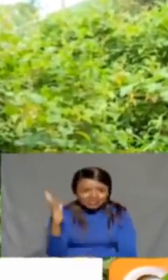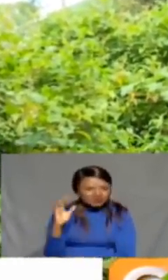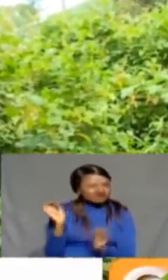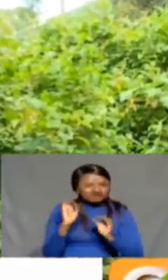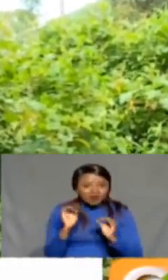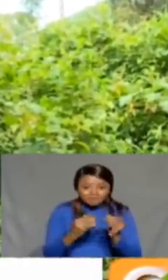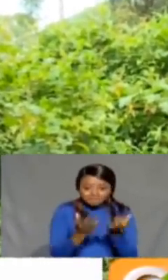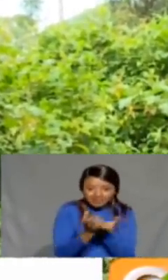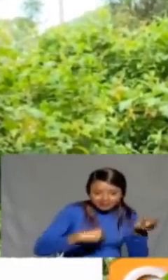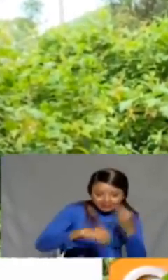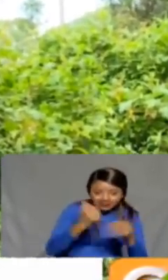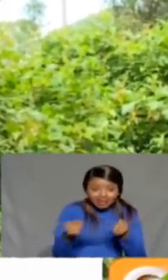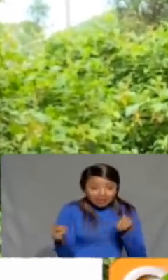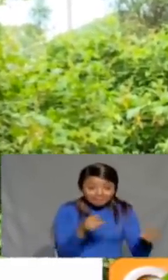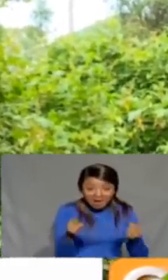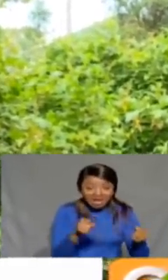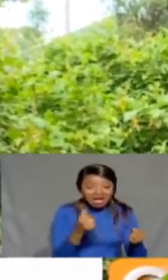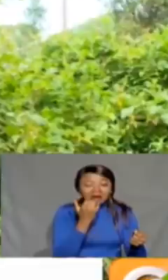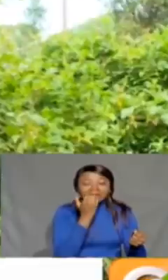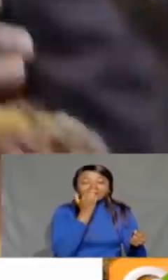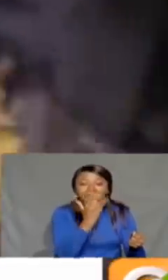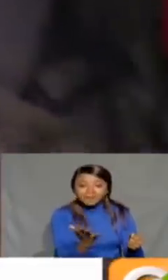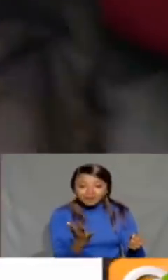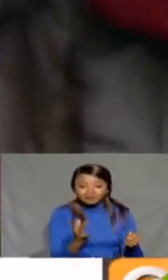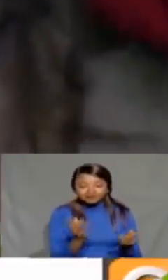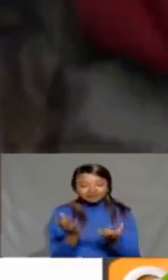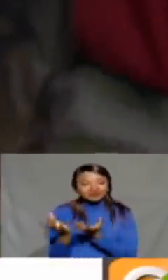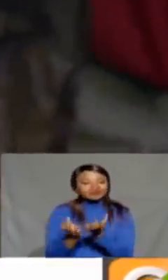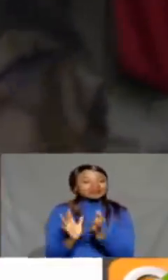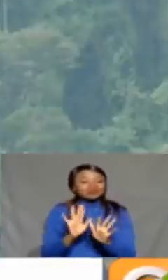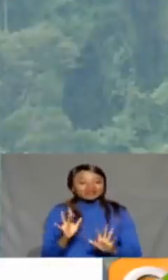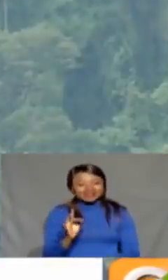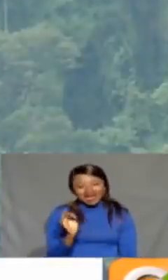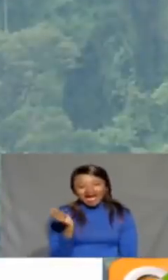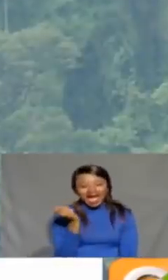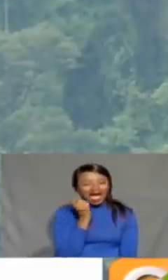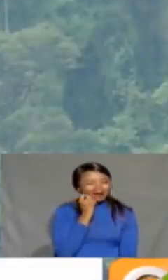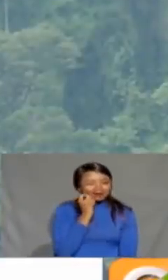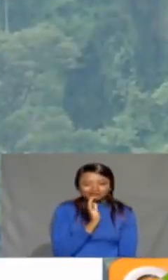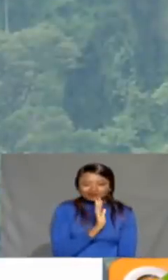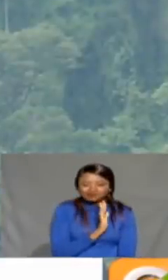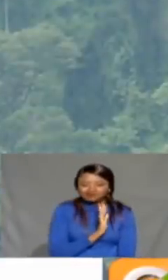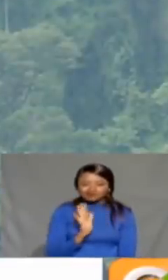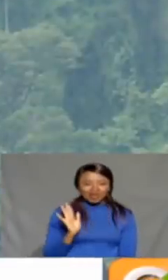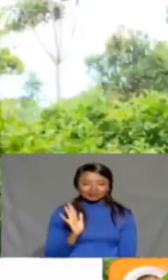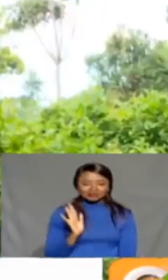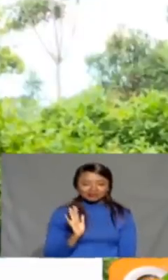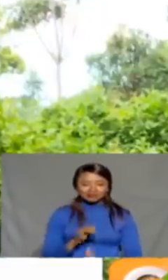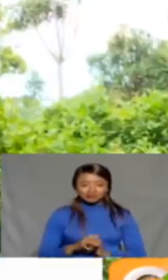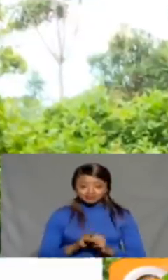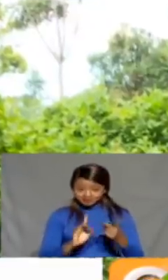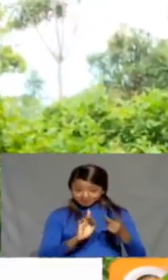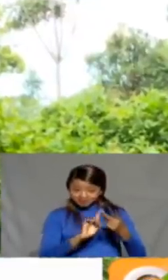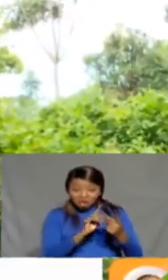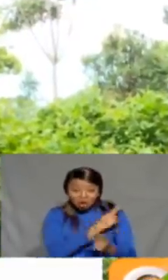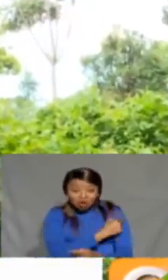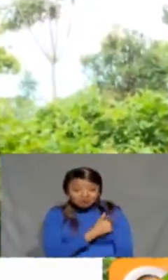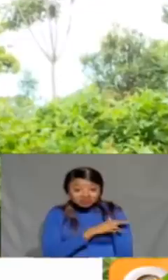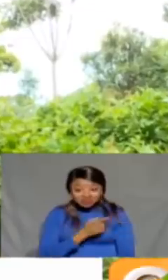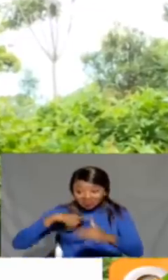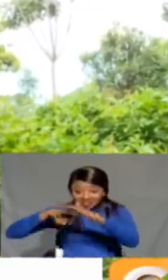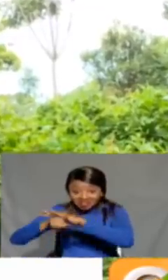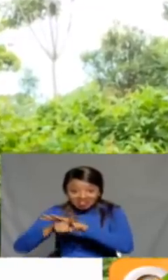makaa. Sasa ile biashara ilikuwa hako tu ni asali peke yake. Haya hospitali ilikuwa sisi